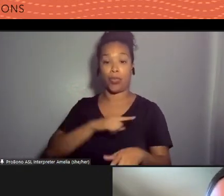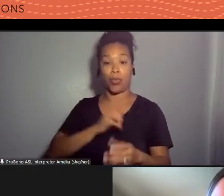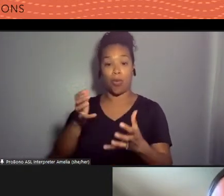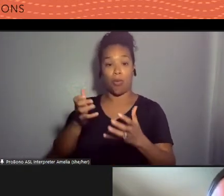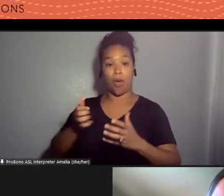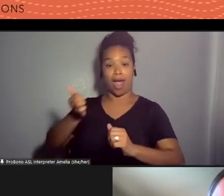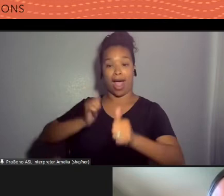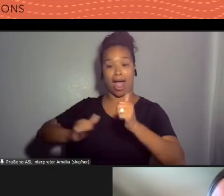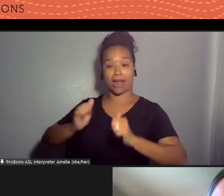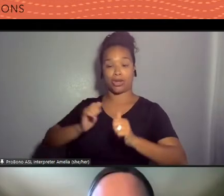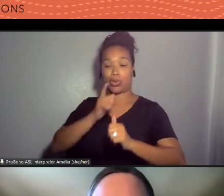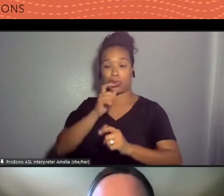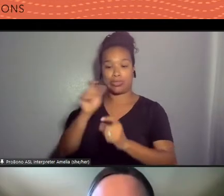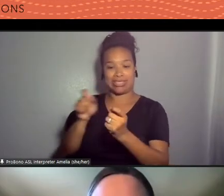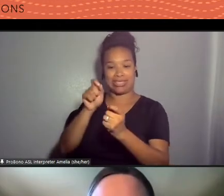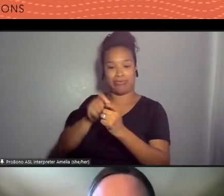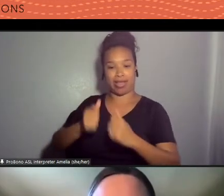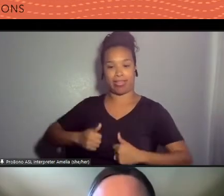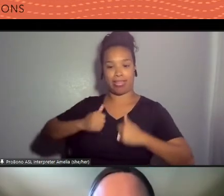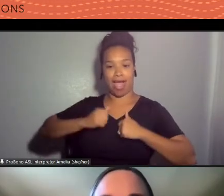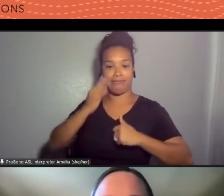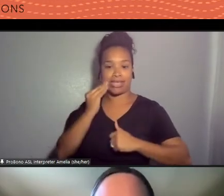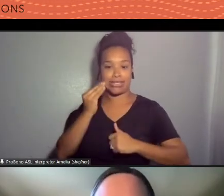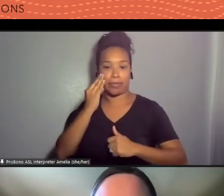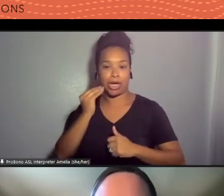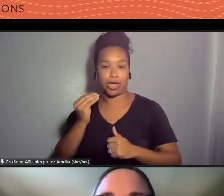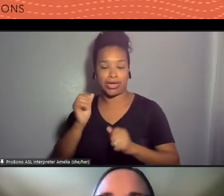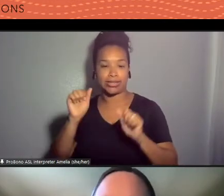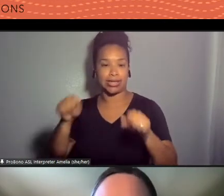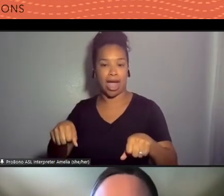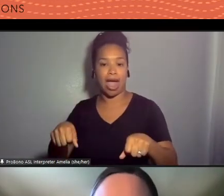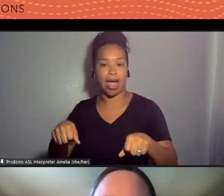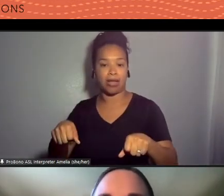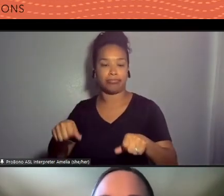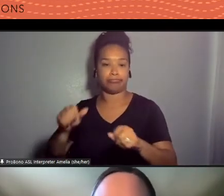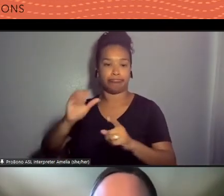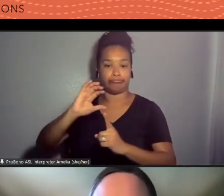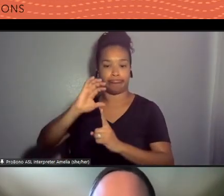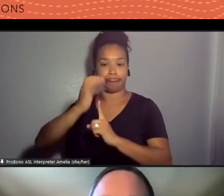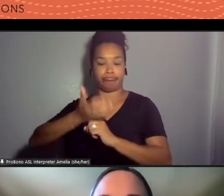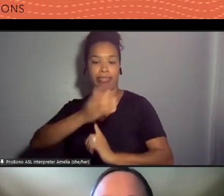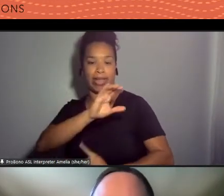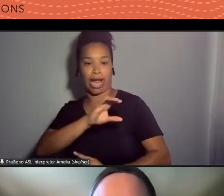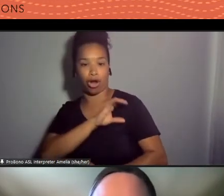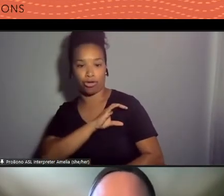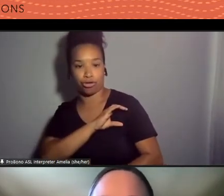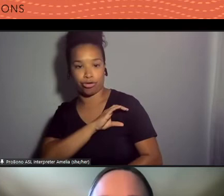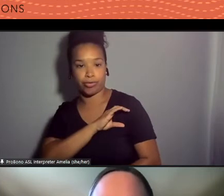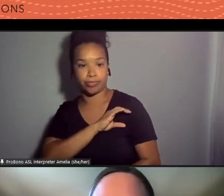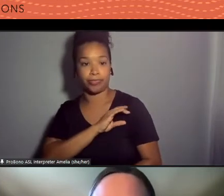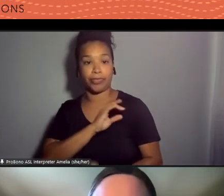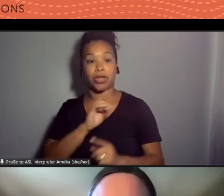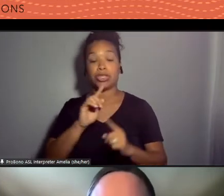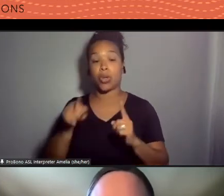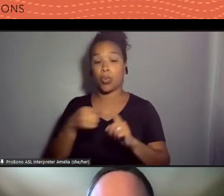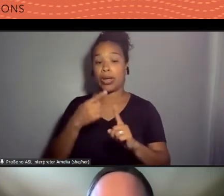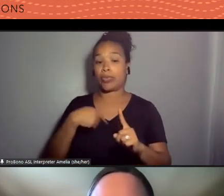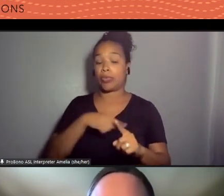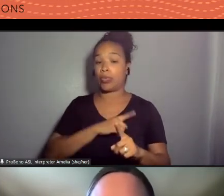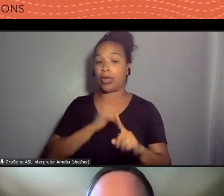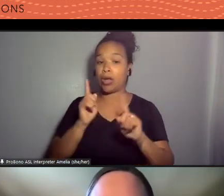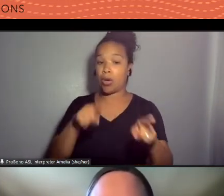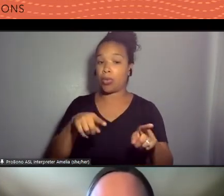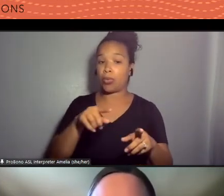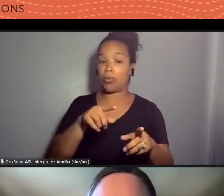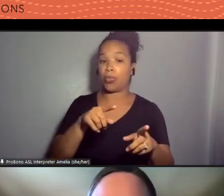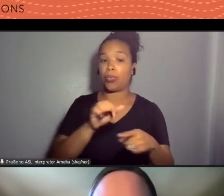III that lights us all up. So when we get into rehearsal, I want to make sure that the